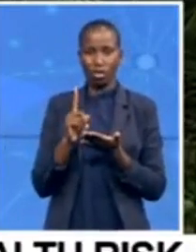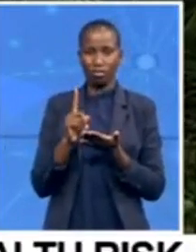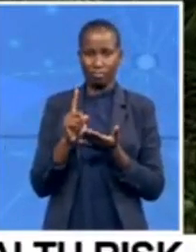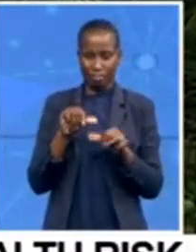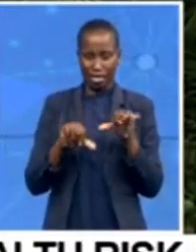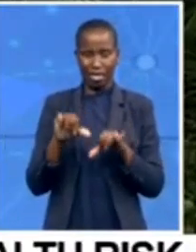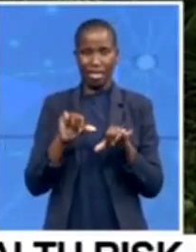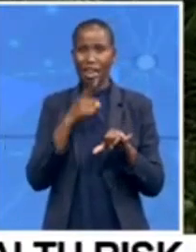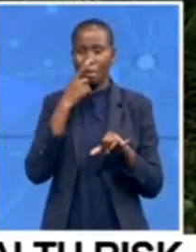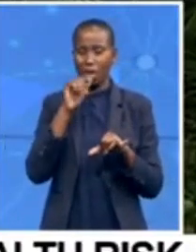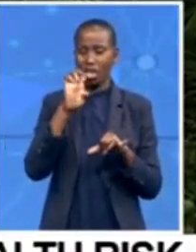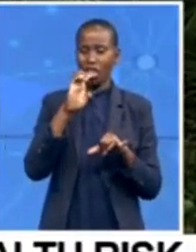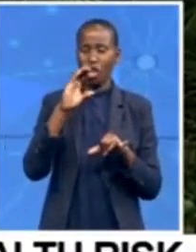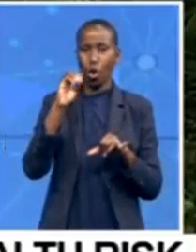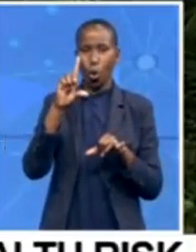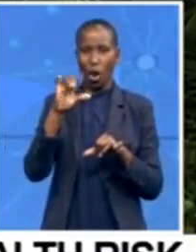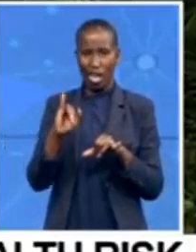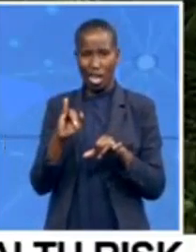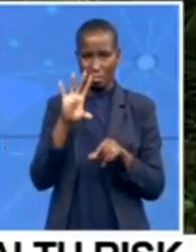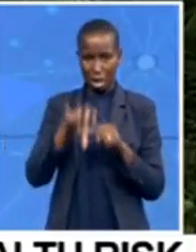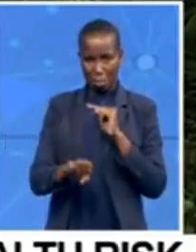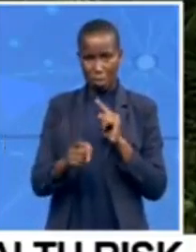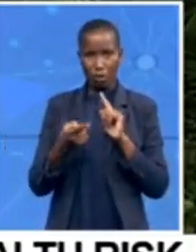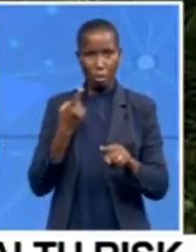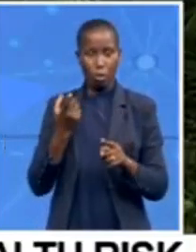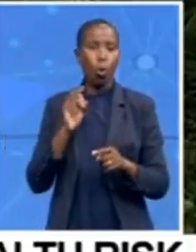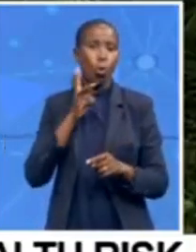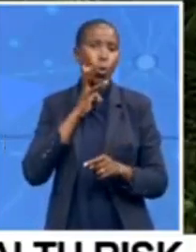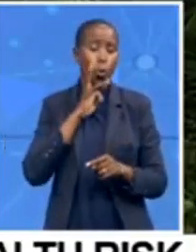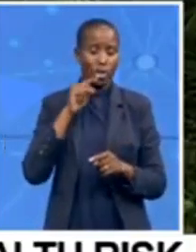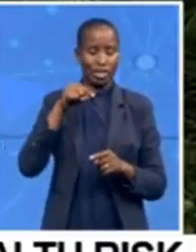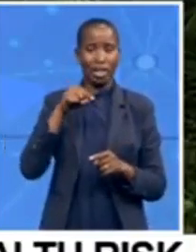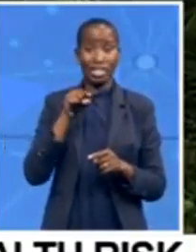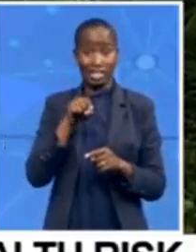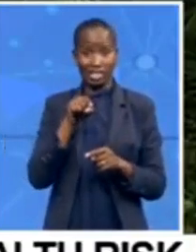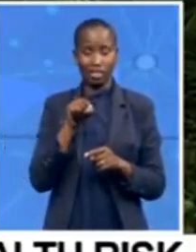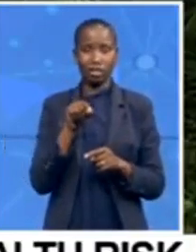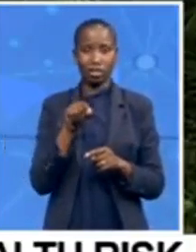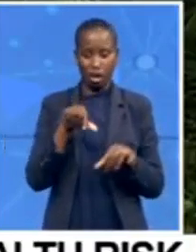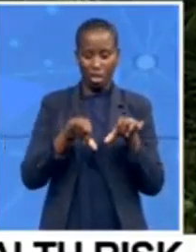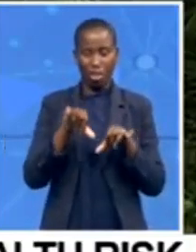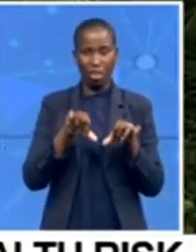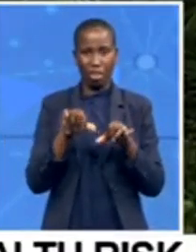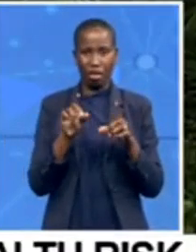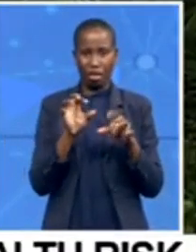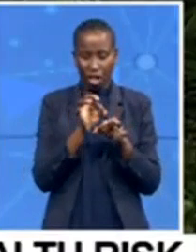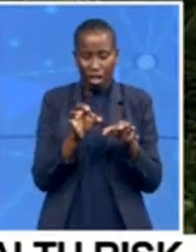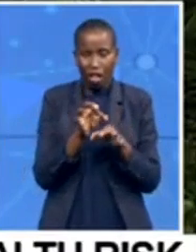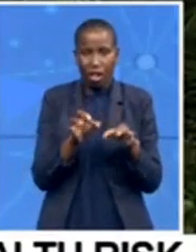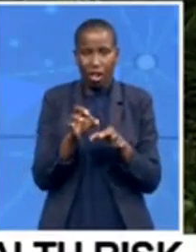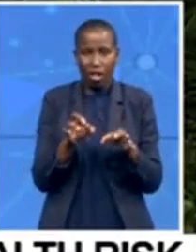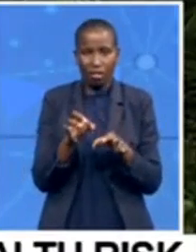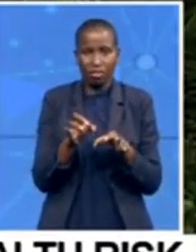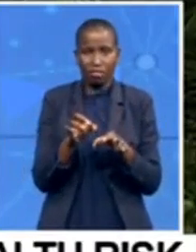the water during water treatment. The bacteria basically means the presence of animal waste or